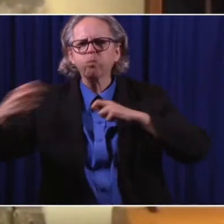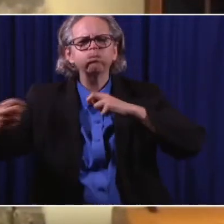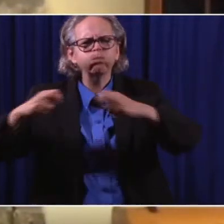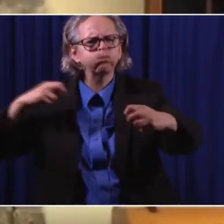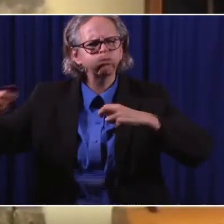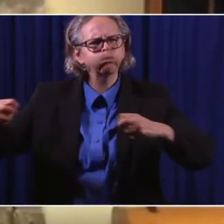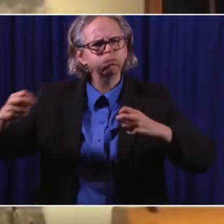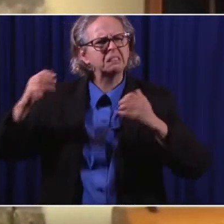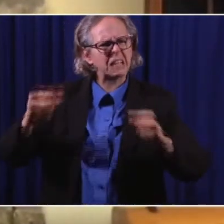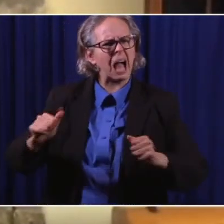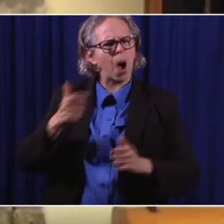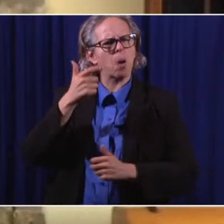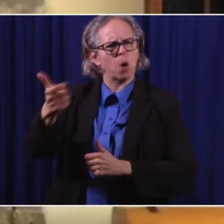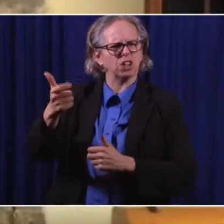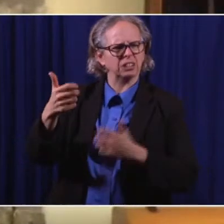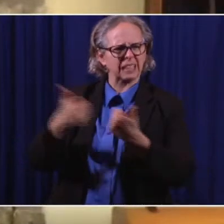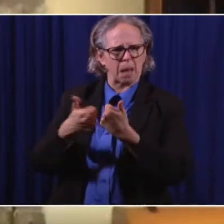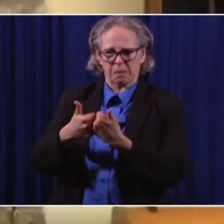masks.